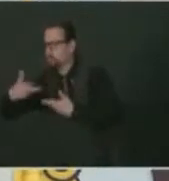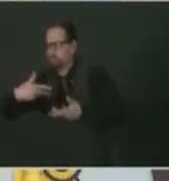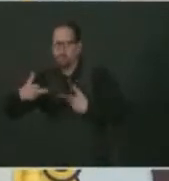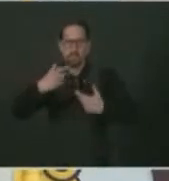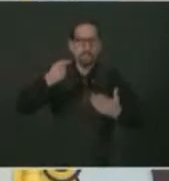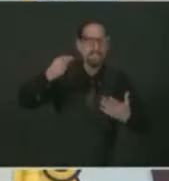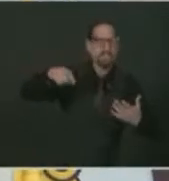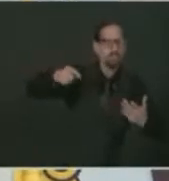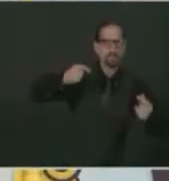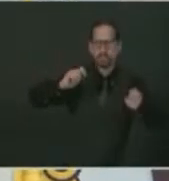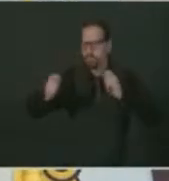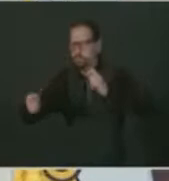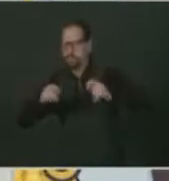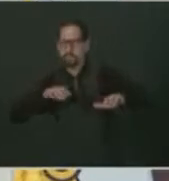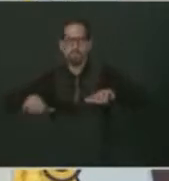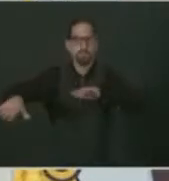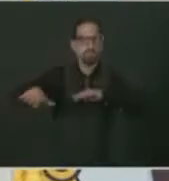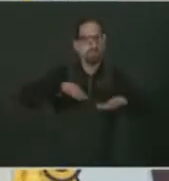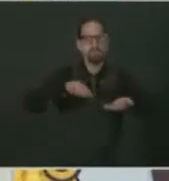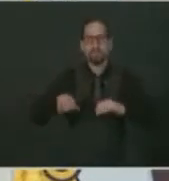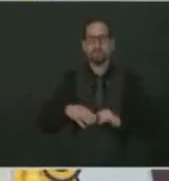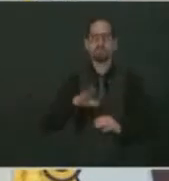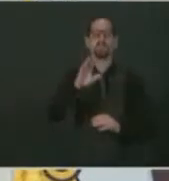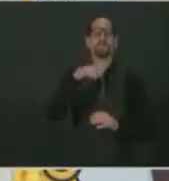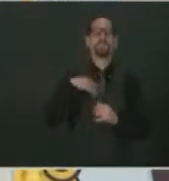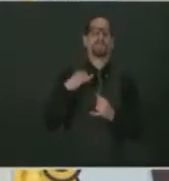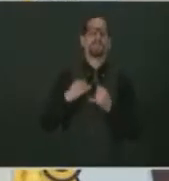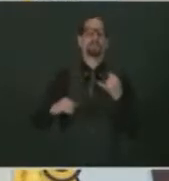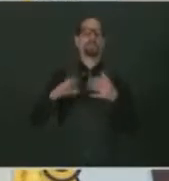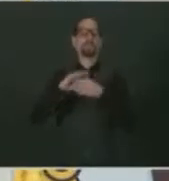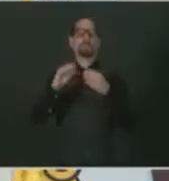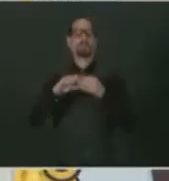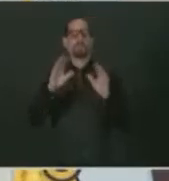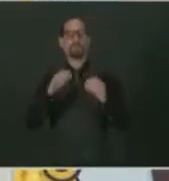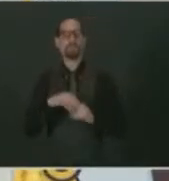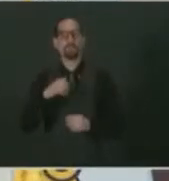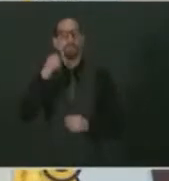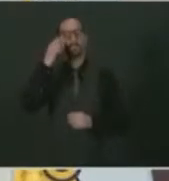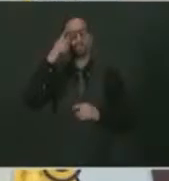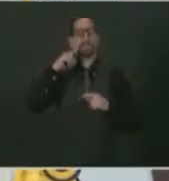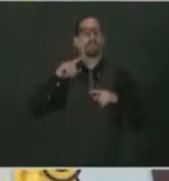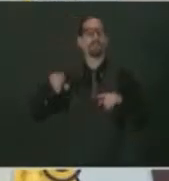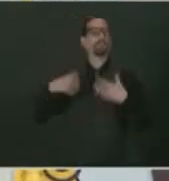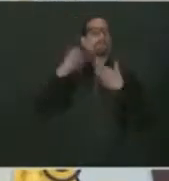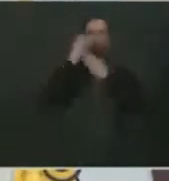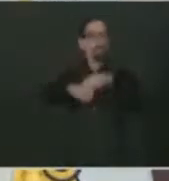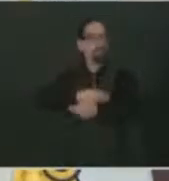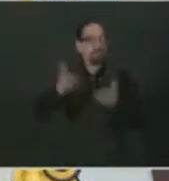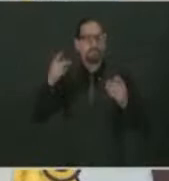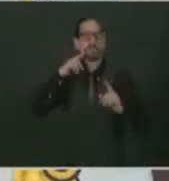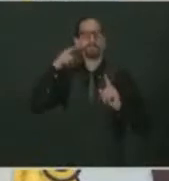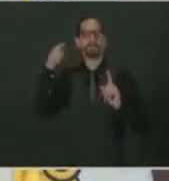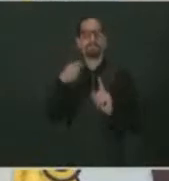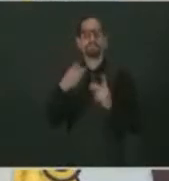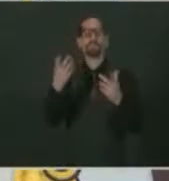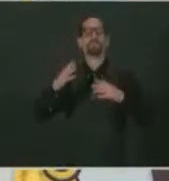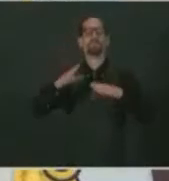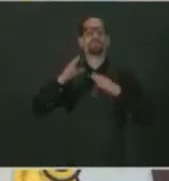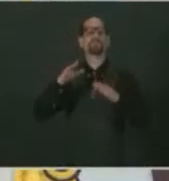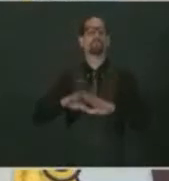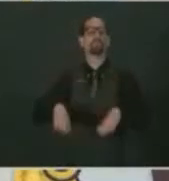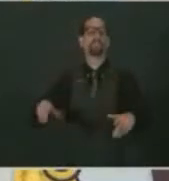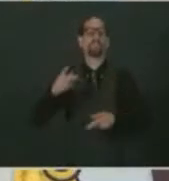providers that was shared earlier this week. The Rhode Island Department of Human Services announced that they will be using